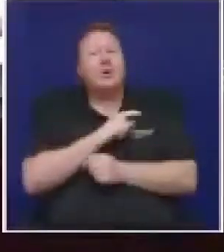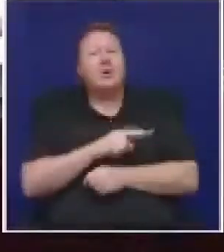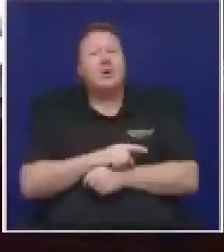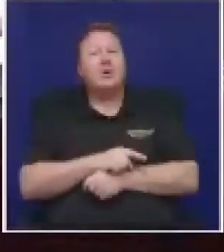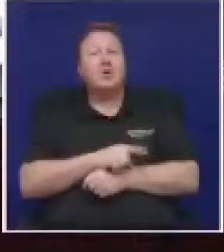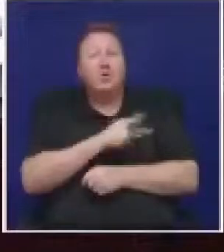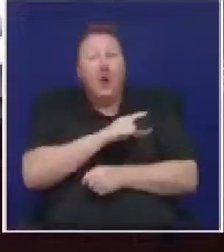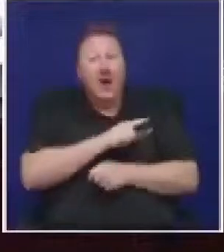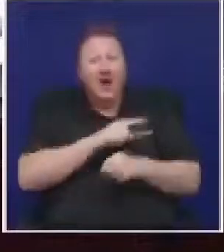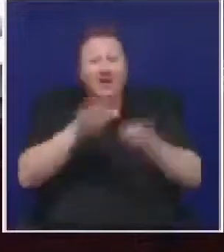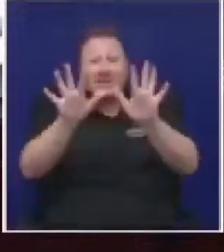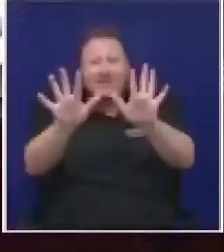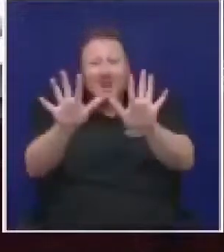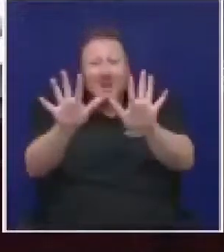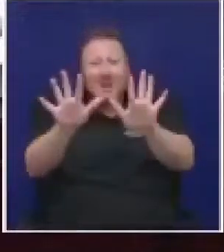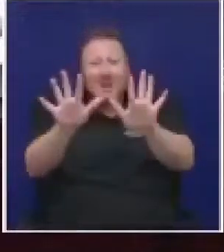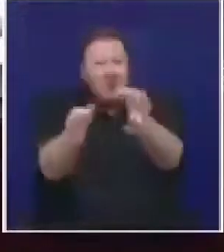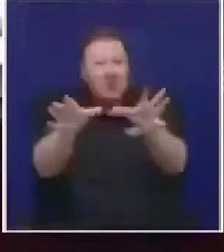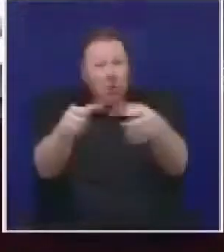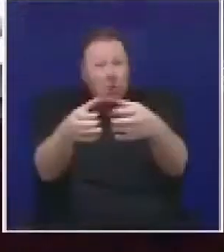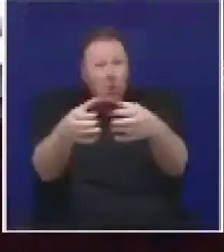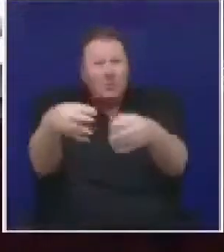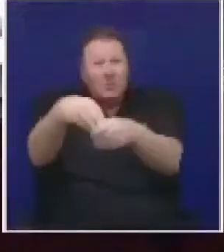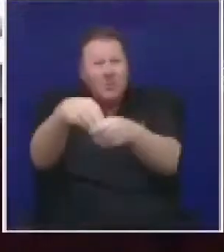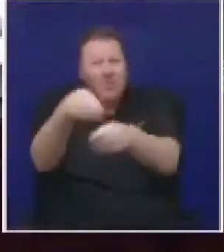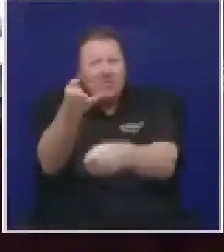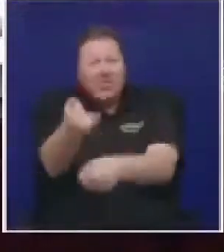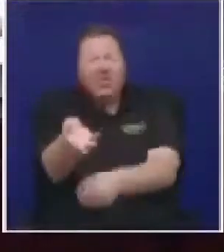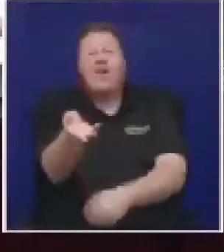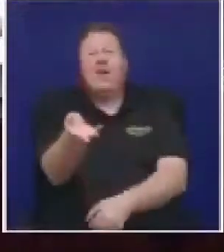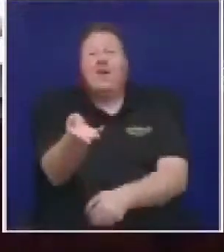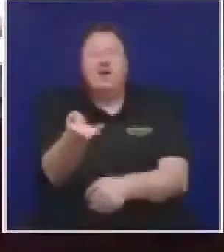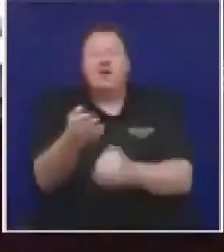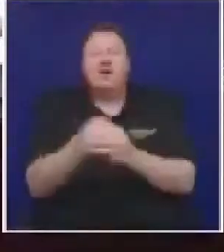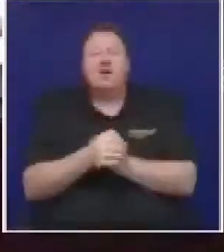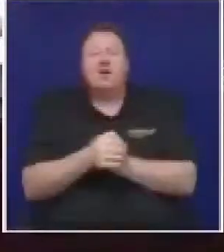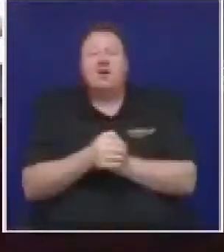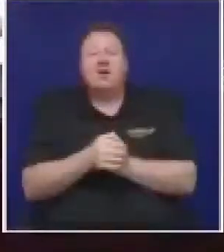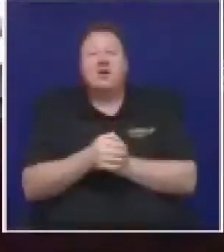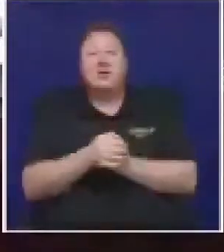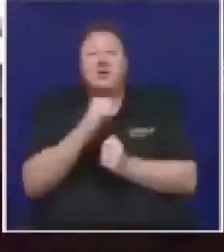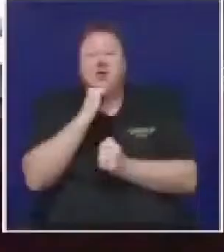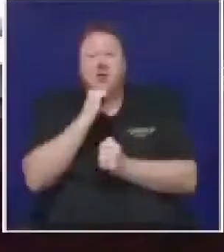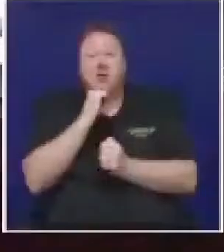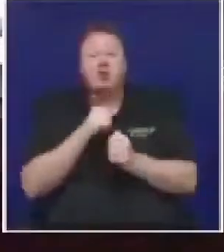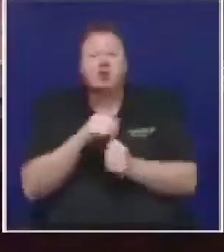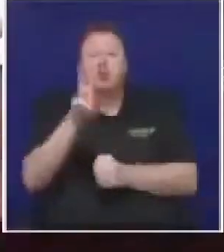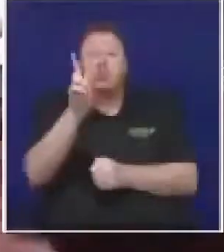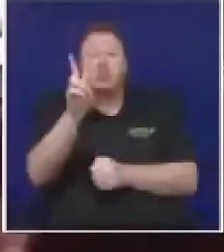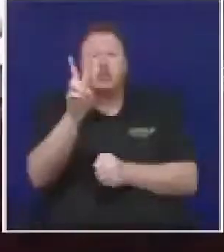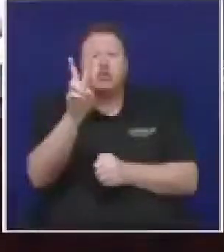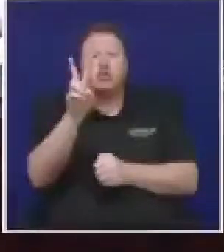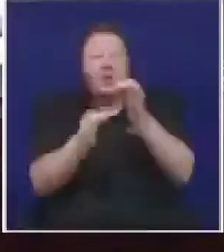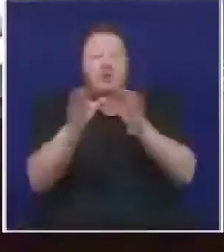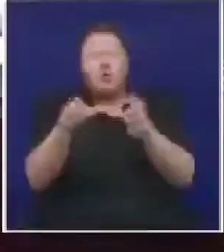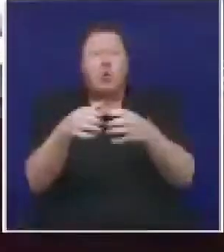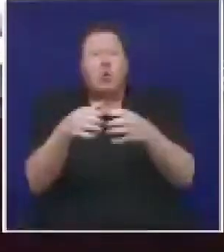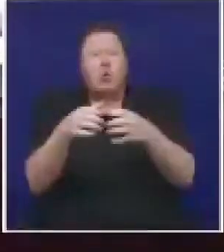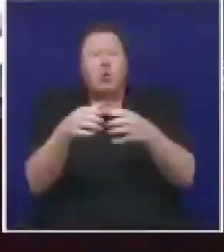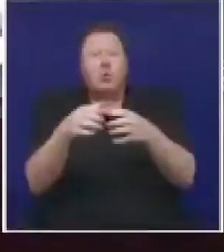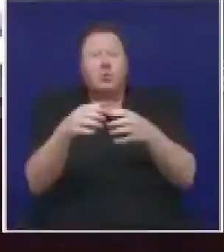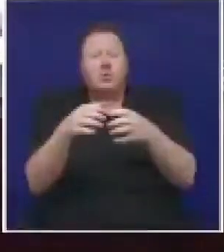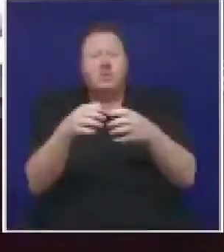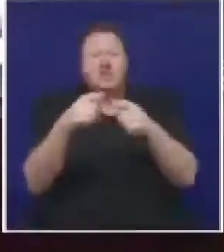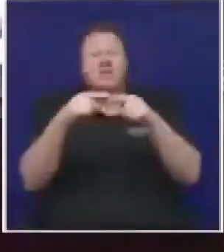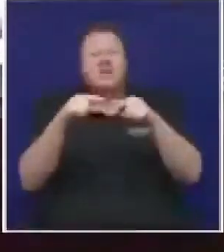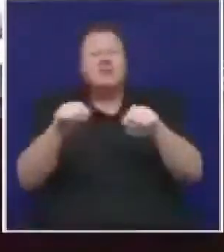of 10 political parties. So here we're not talking about 2 parties, it's 10.